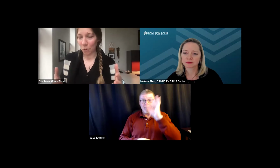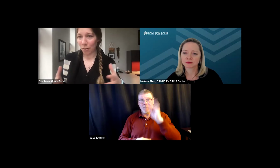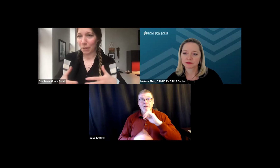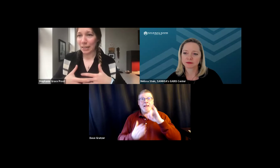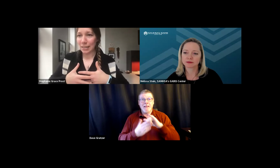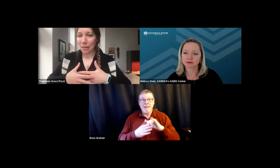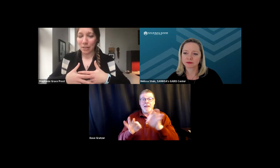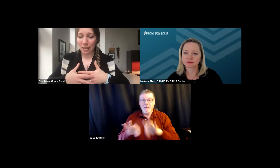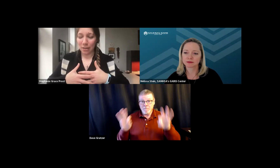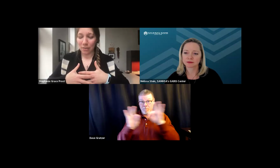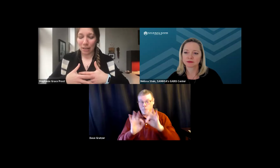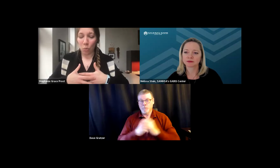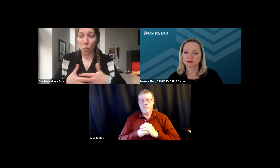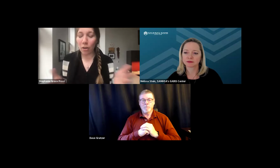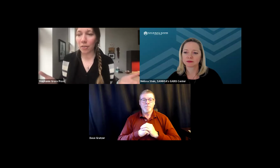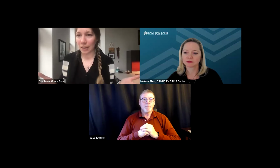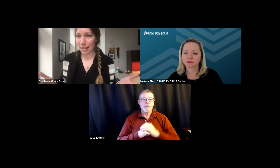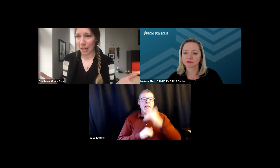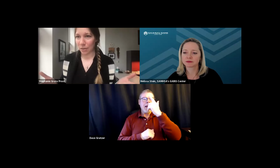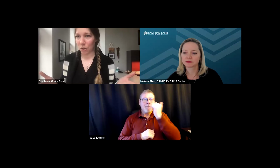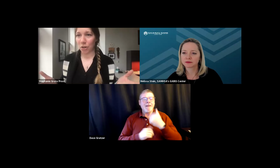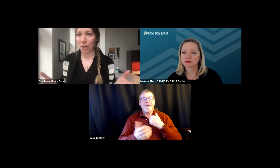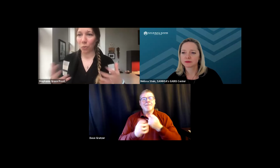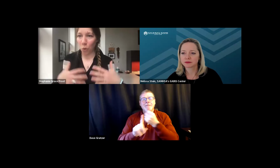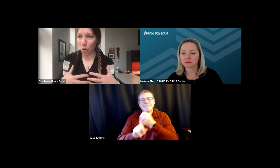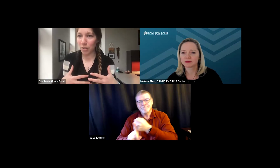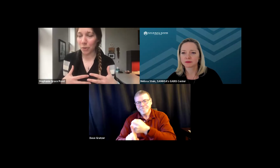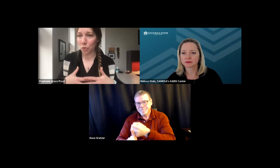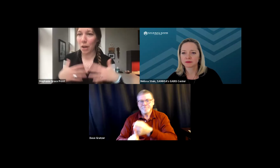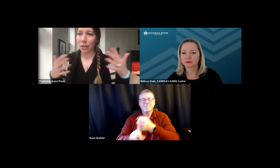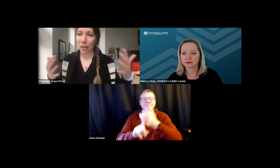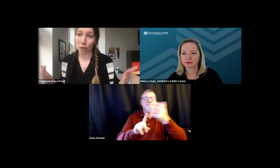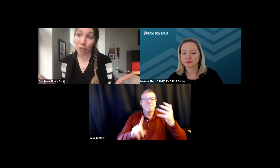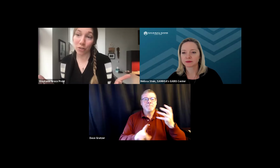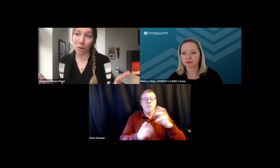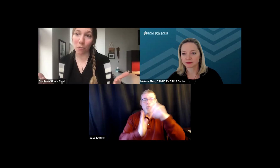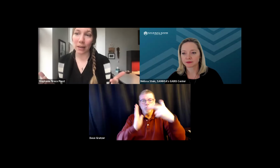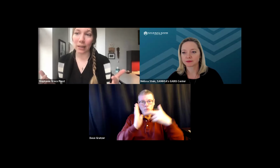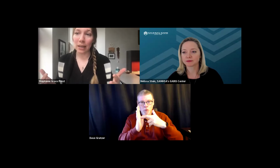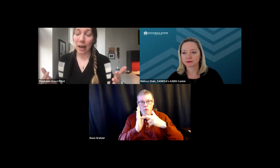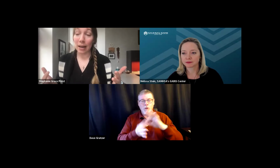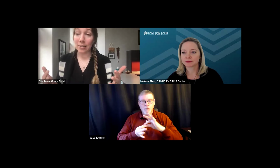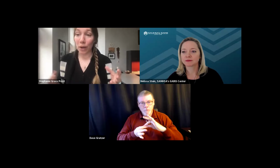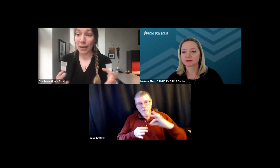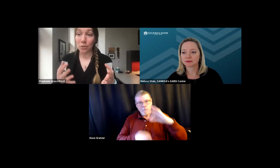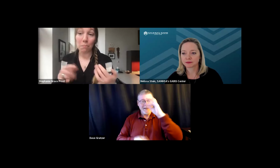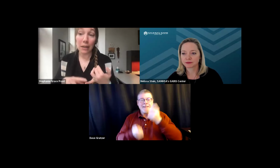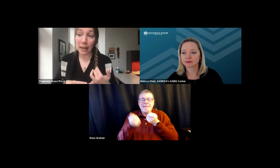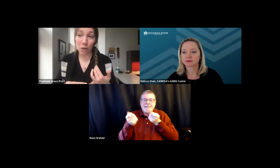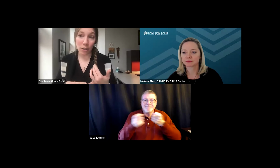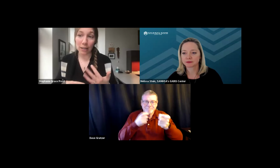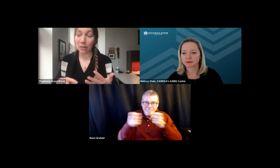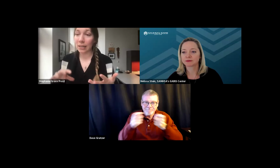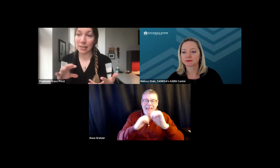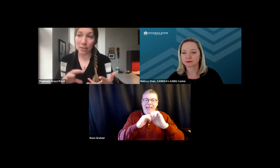particularly important because there's a wealth of insight regarding the role of spirituality and religious coping as a way to